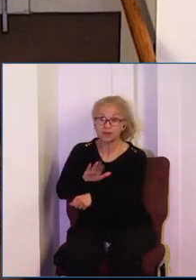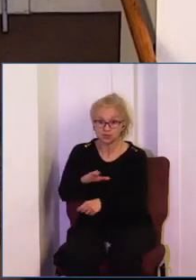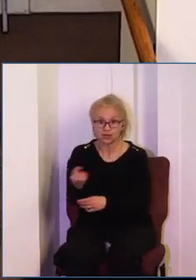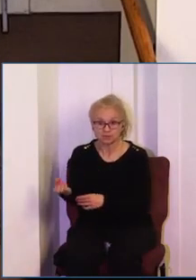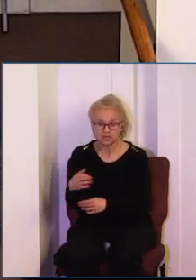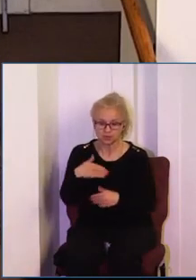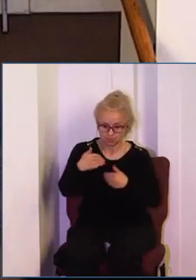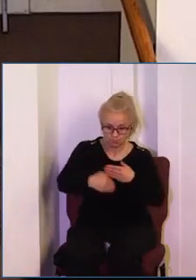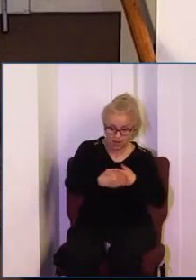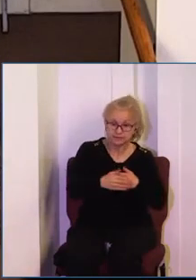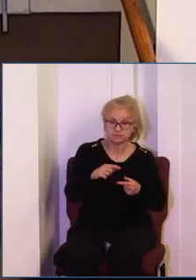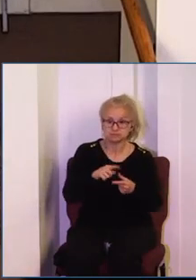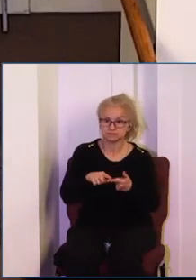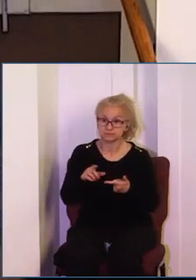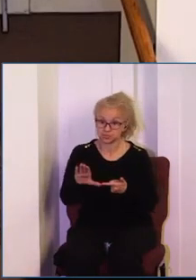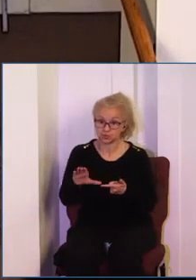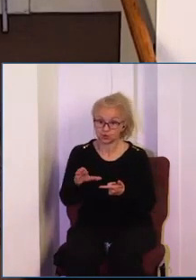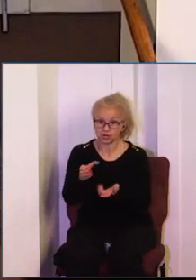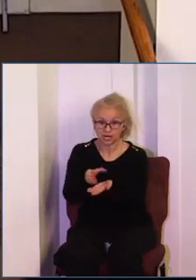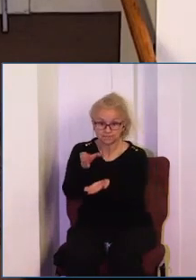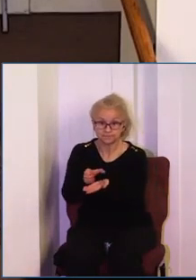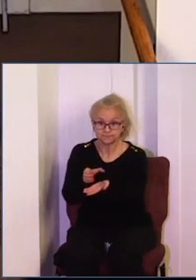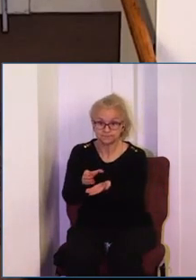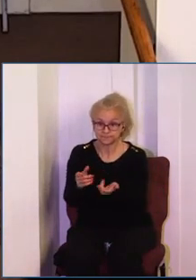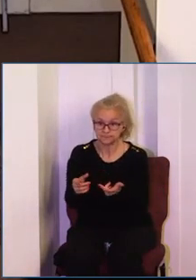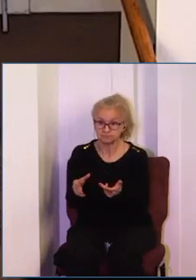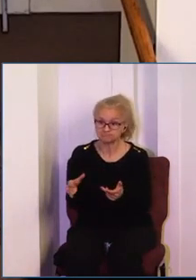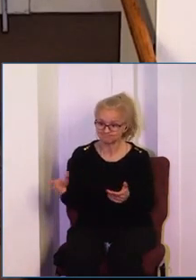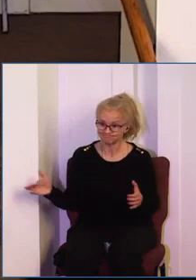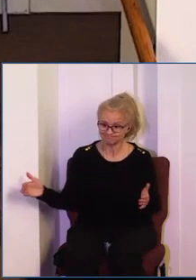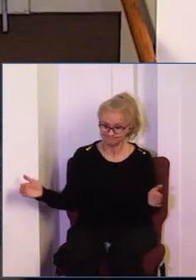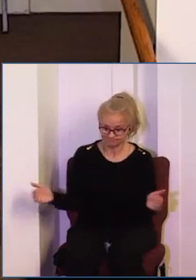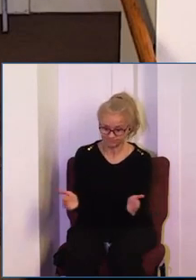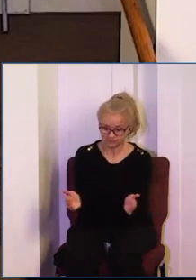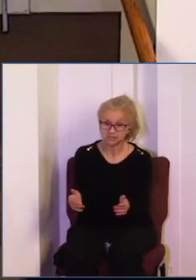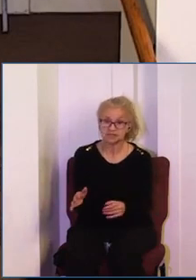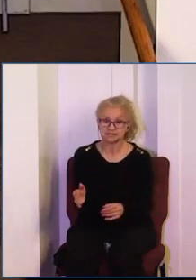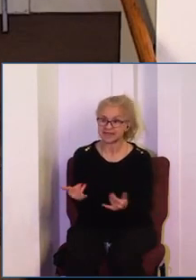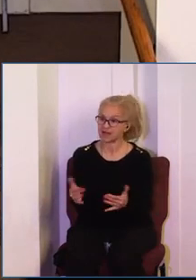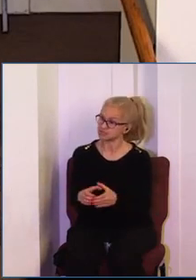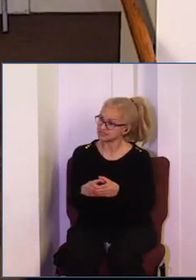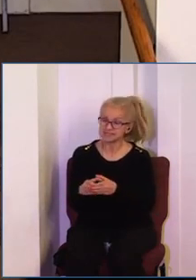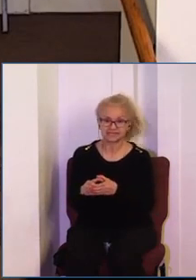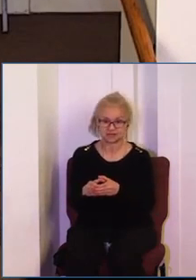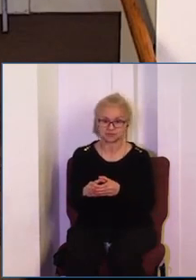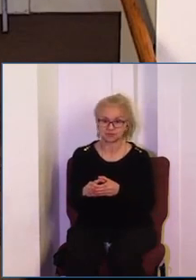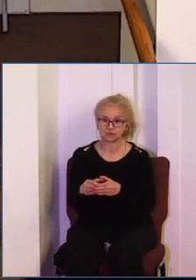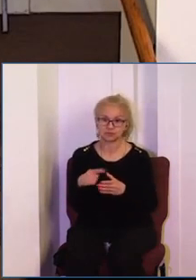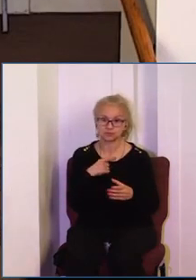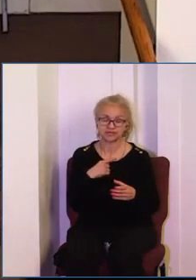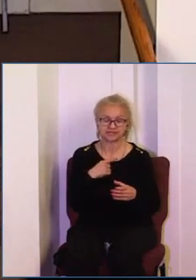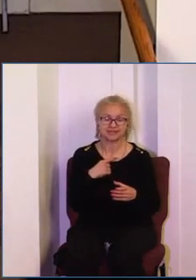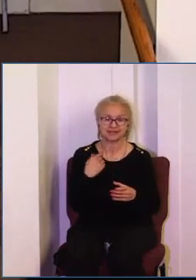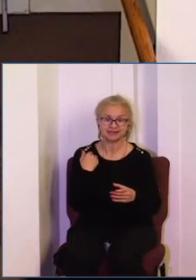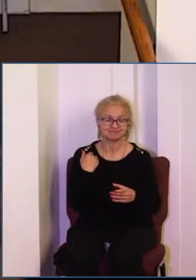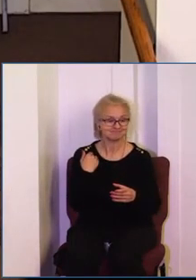Bread and your cup as we begin this time of communion celebration